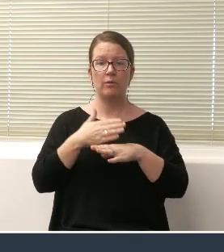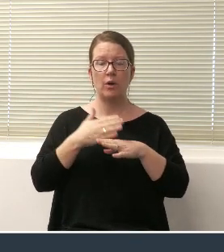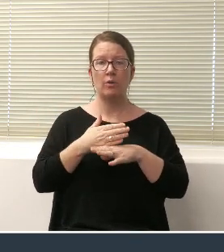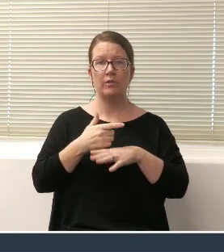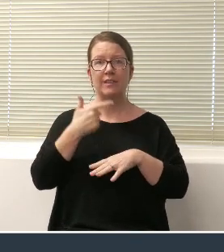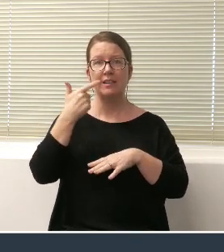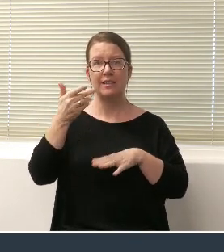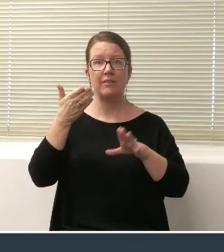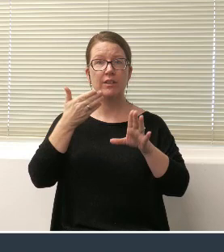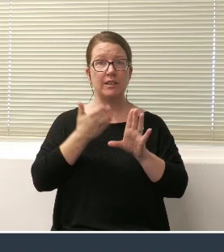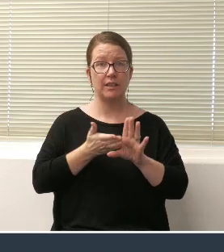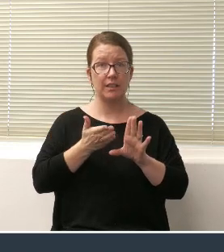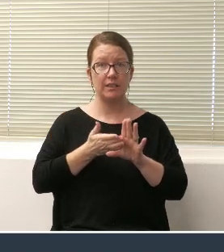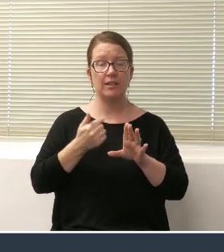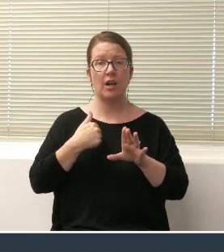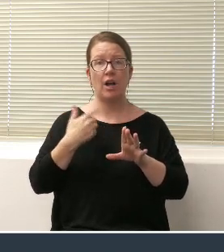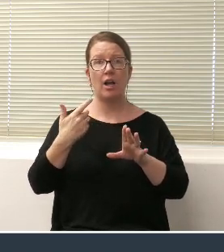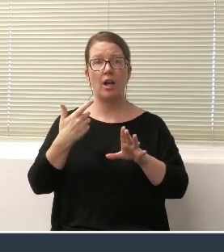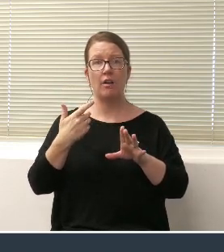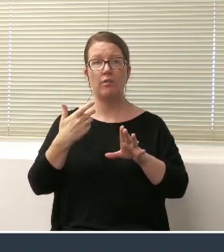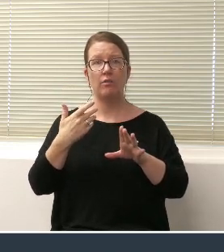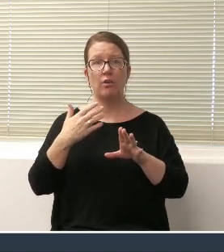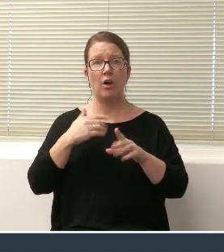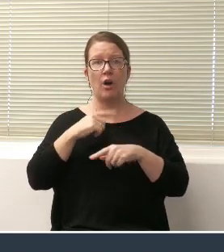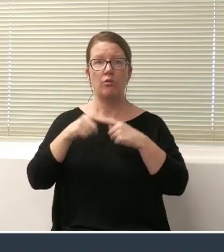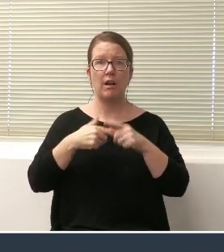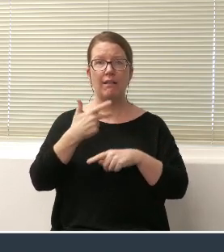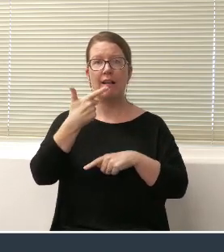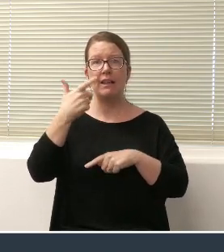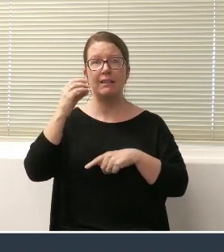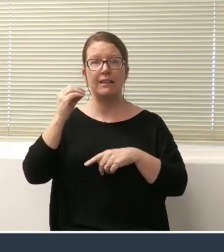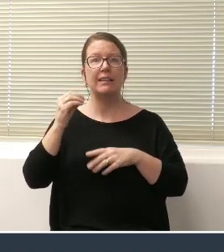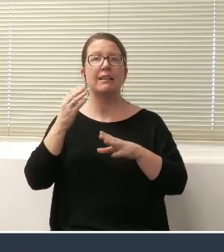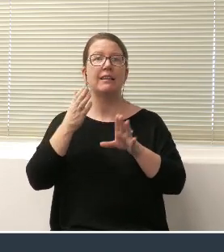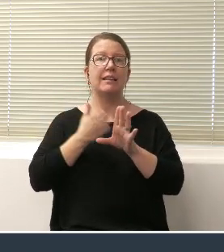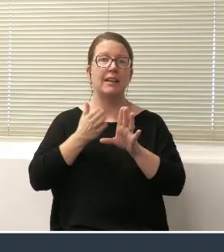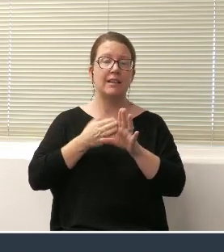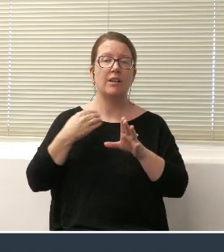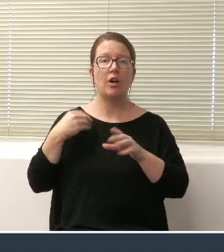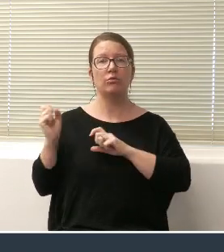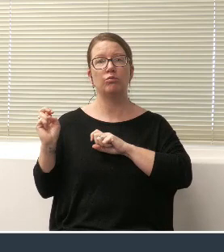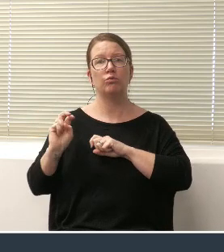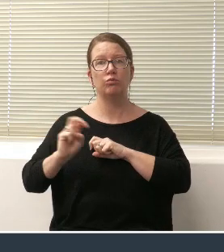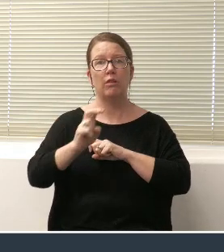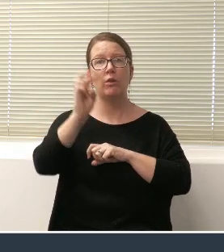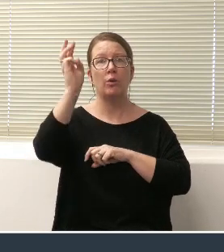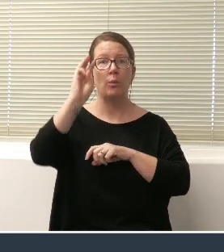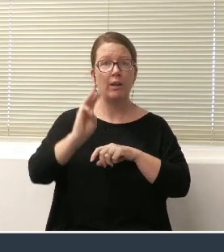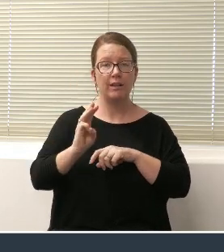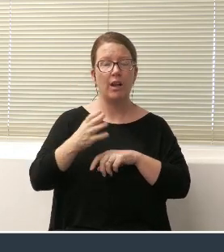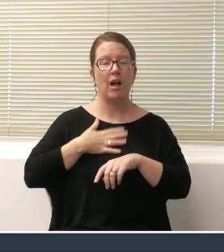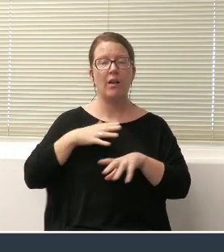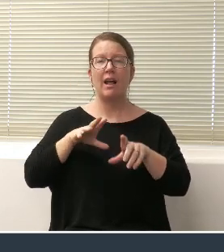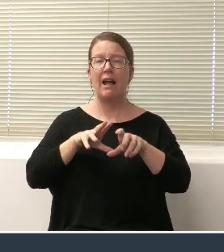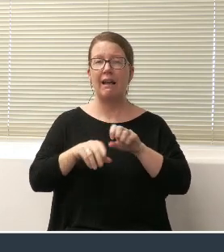the 7 years. I've put in over 80 years, travelled to Wellington for this kaupapa, and I'll hate to see it not